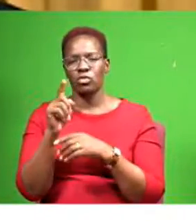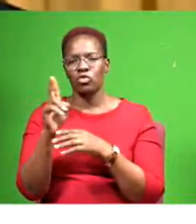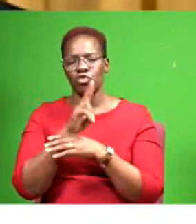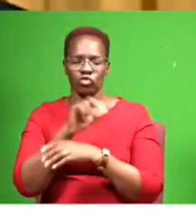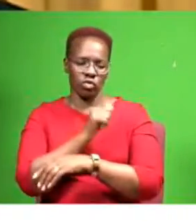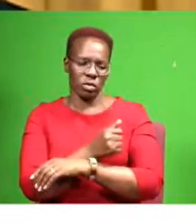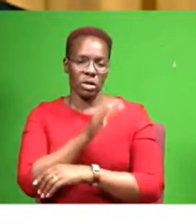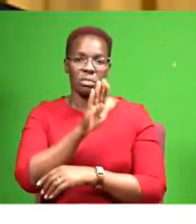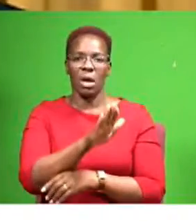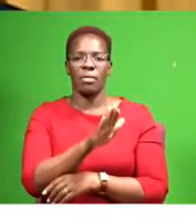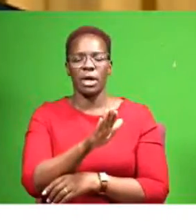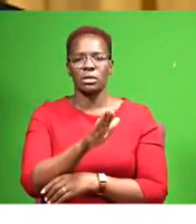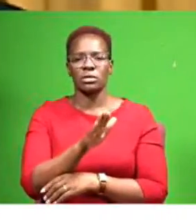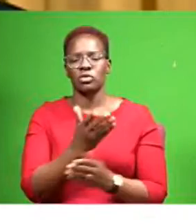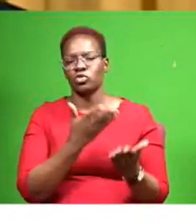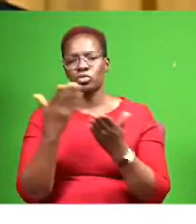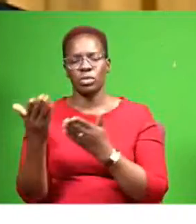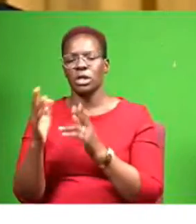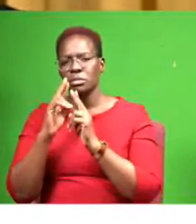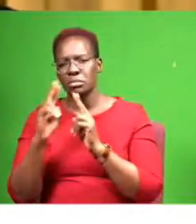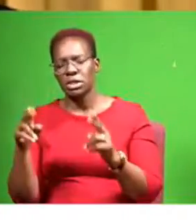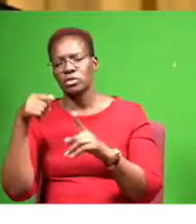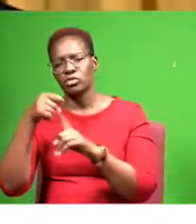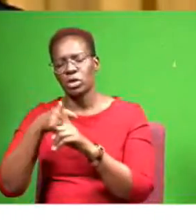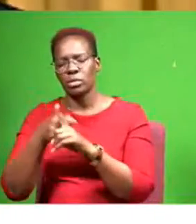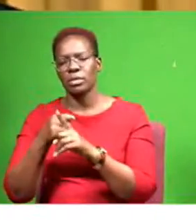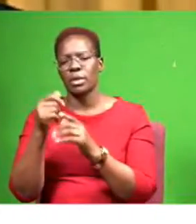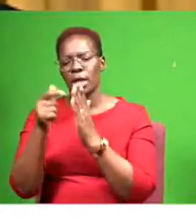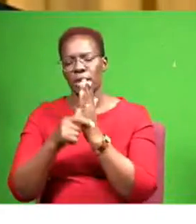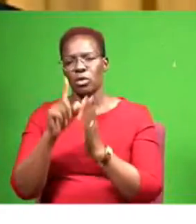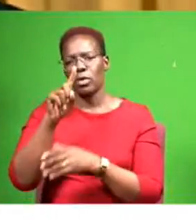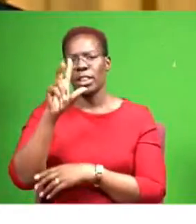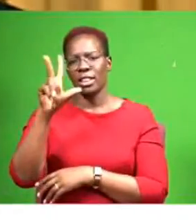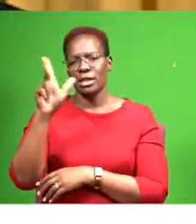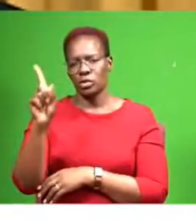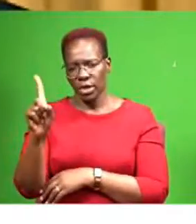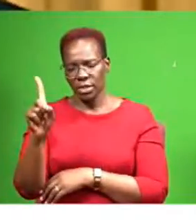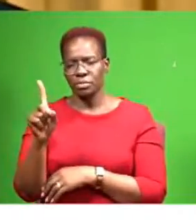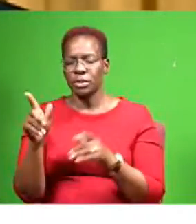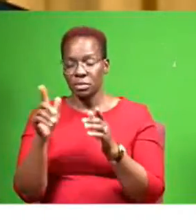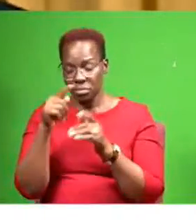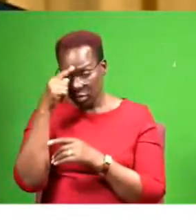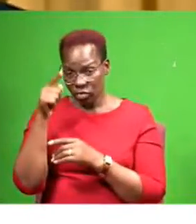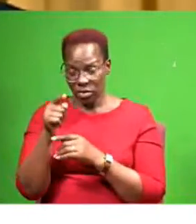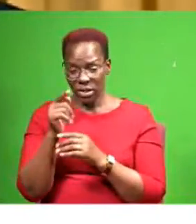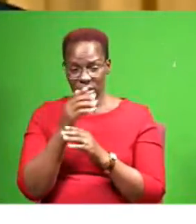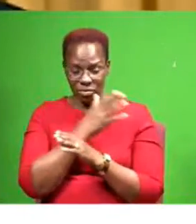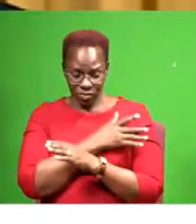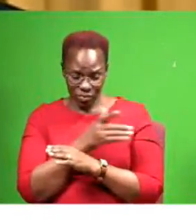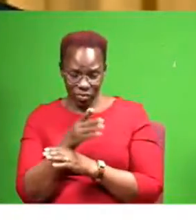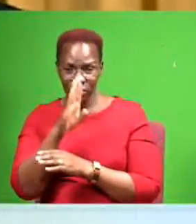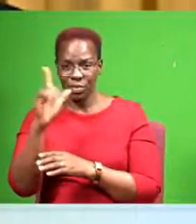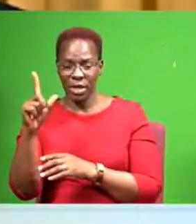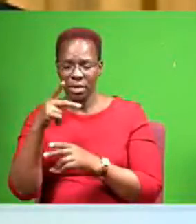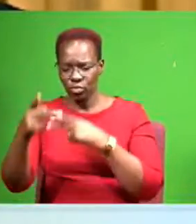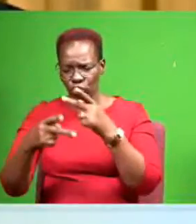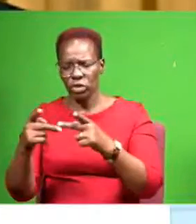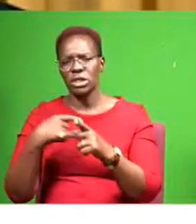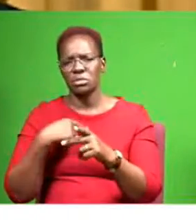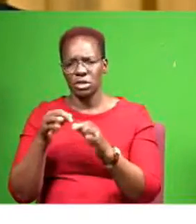authority to engender peace pursuant to Article 131. Given the background, to the BBI process, as I've